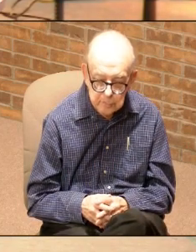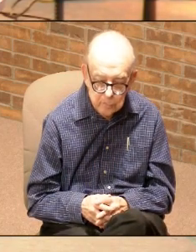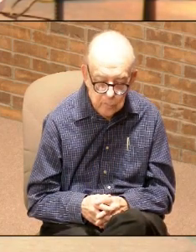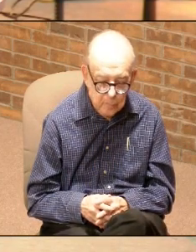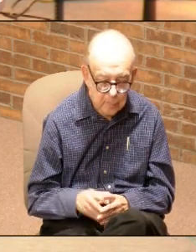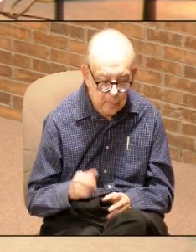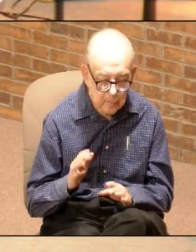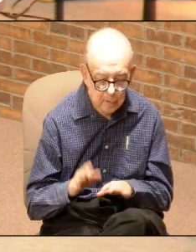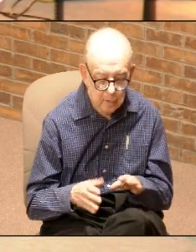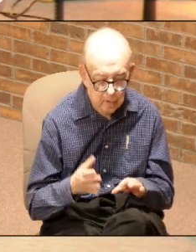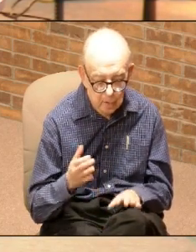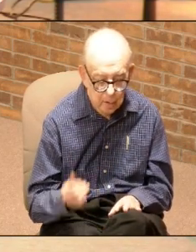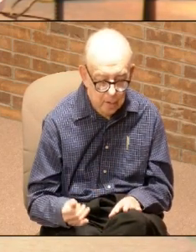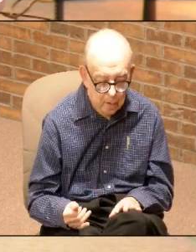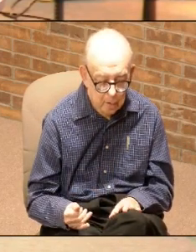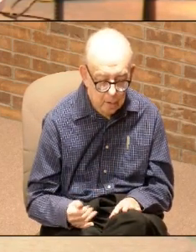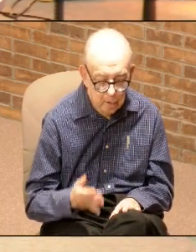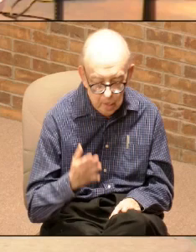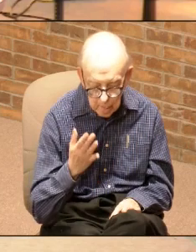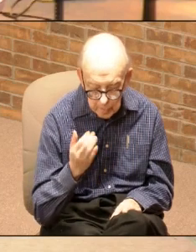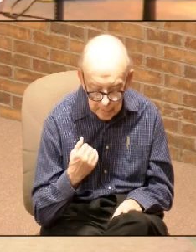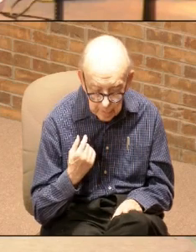We walk away because we love Him.